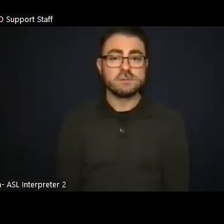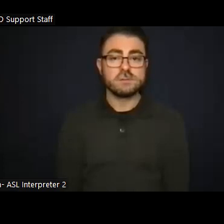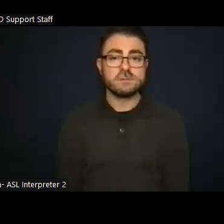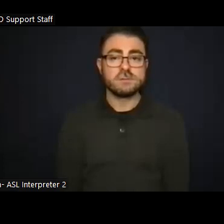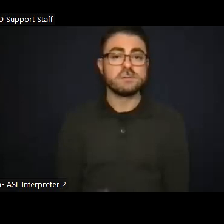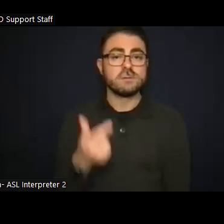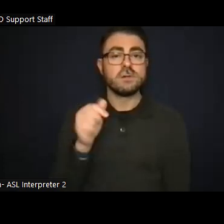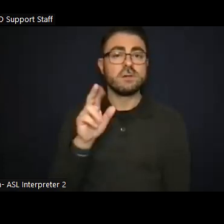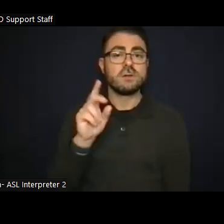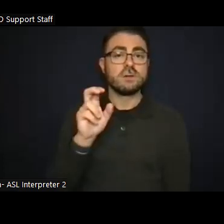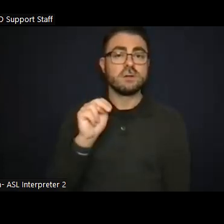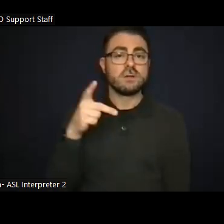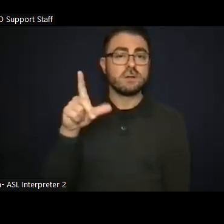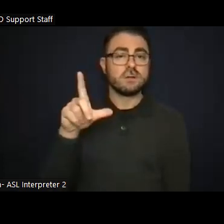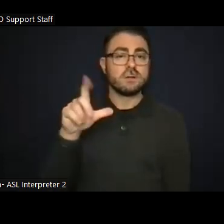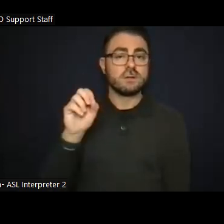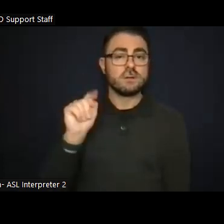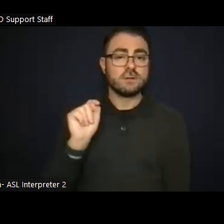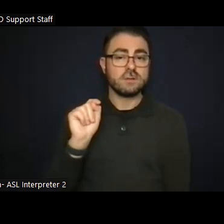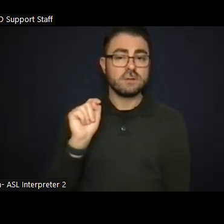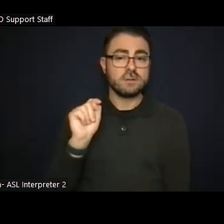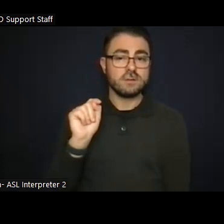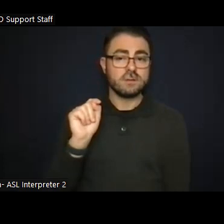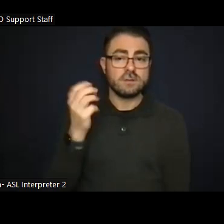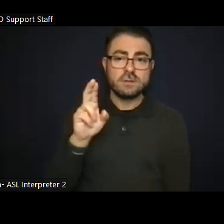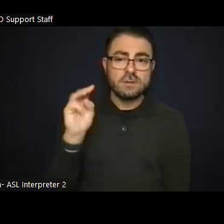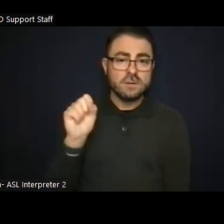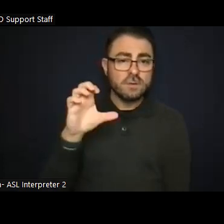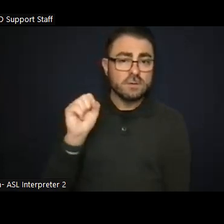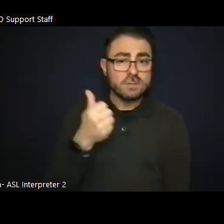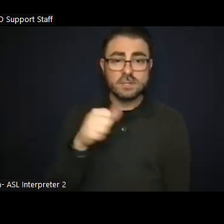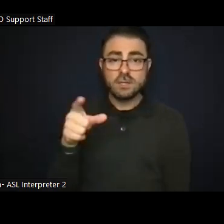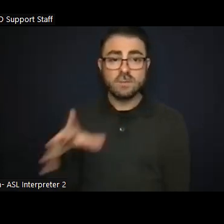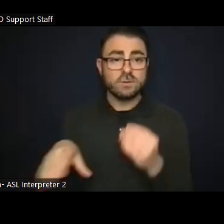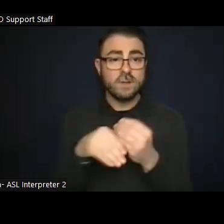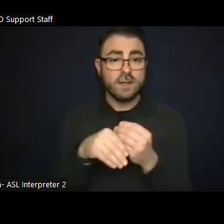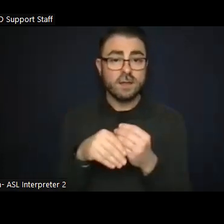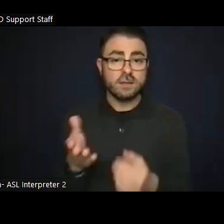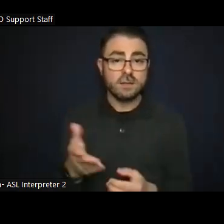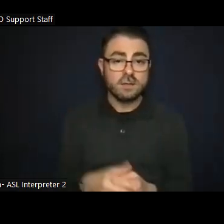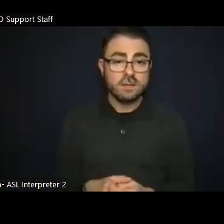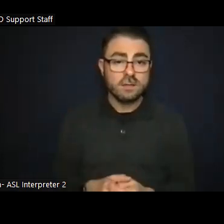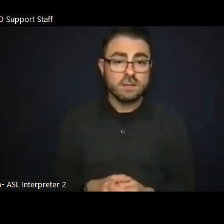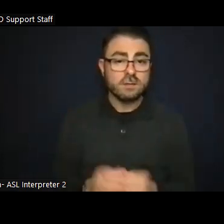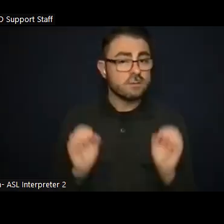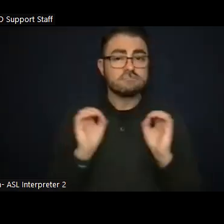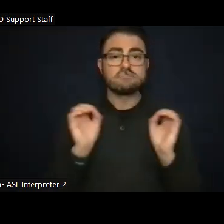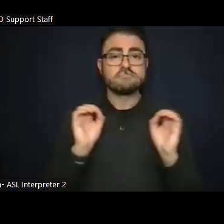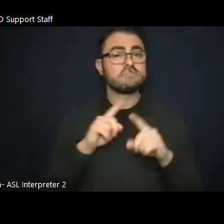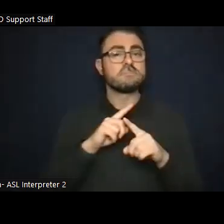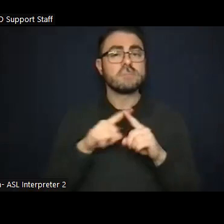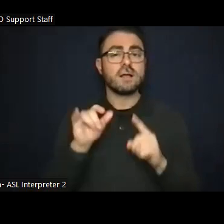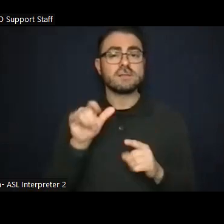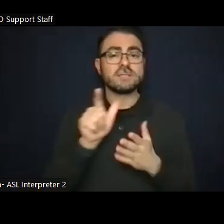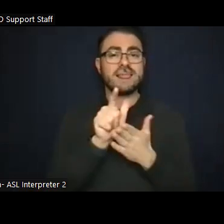co-facilitator, Dr. Moses, do you have anything you would like to add to the garden plot? No, just the legal